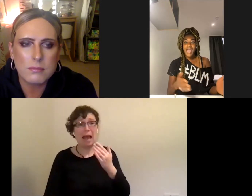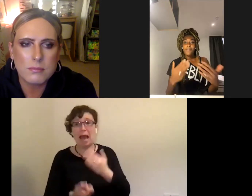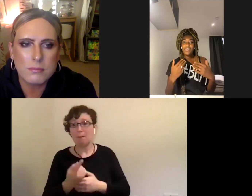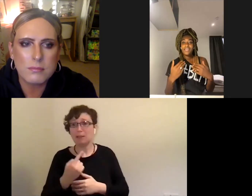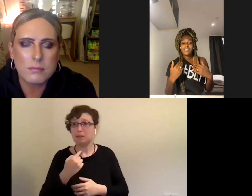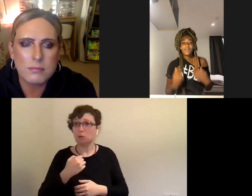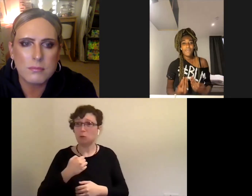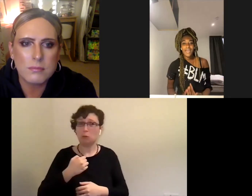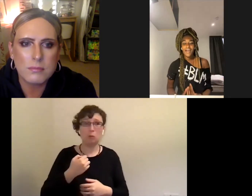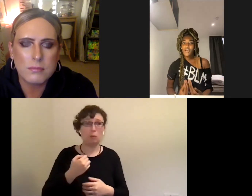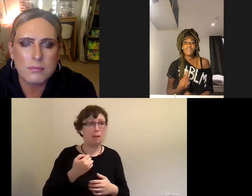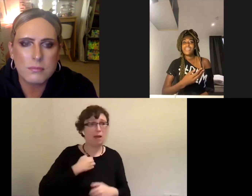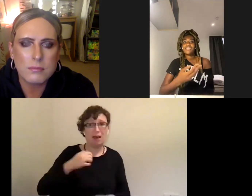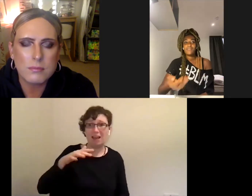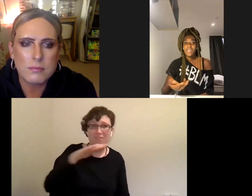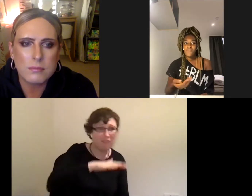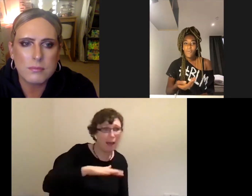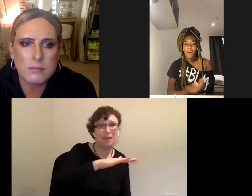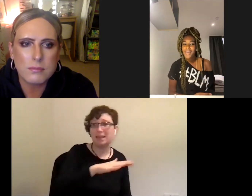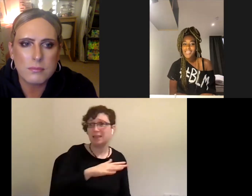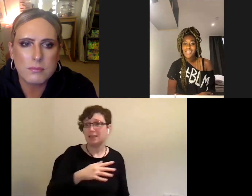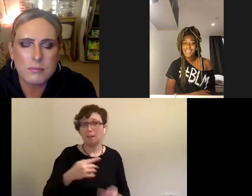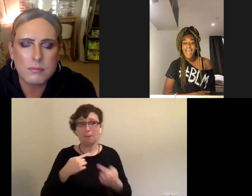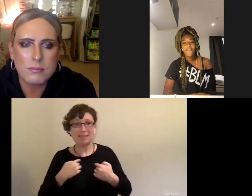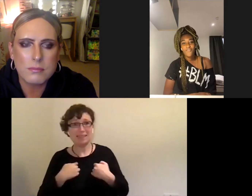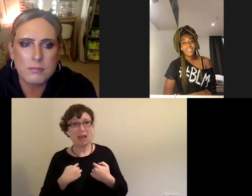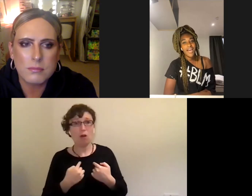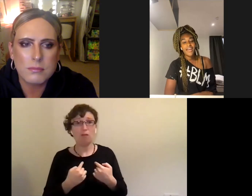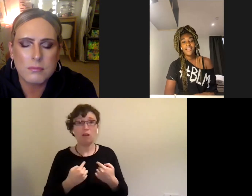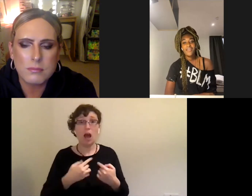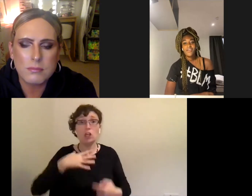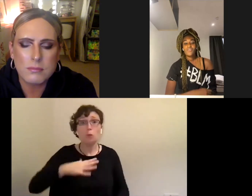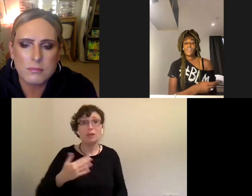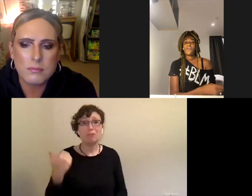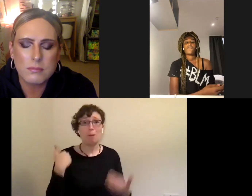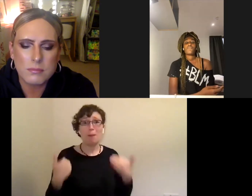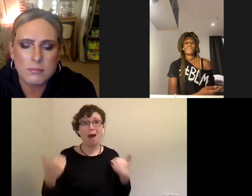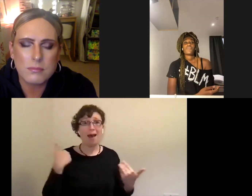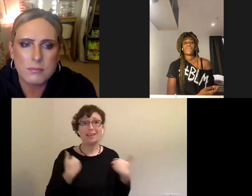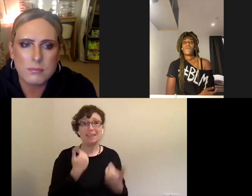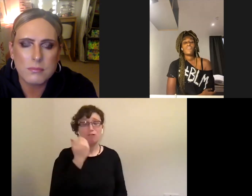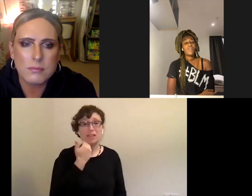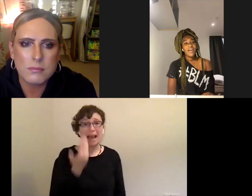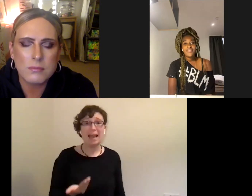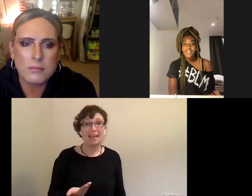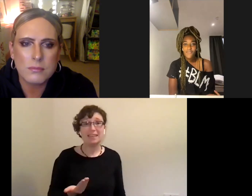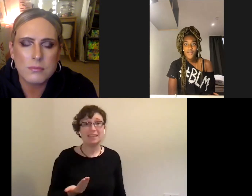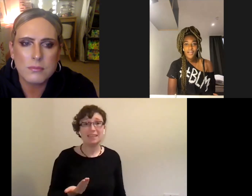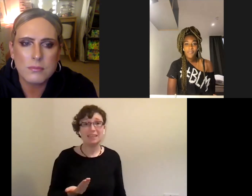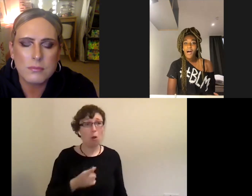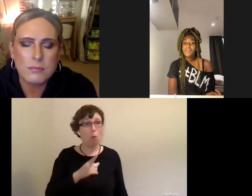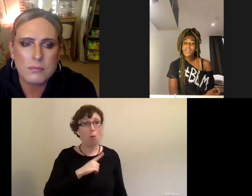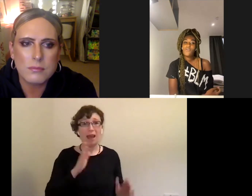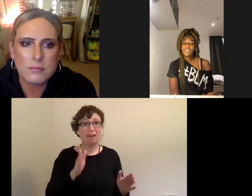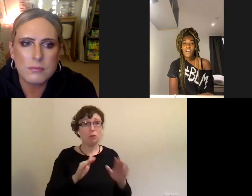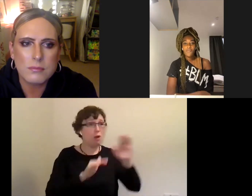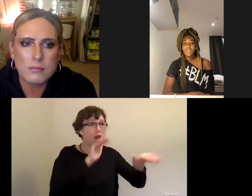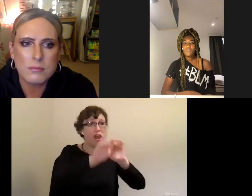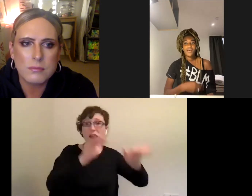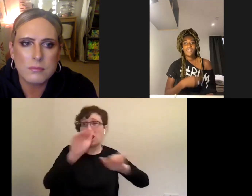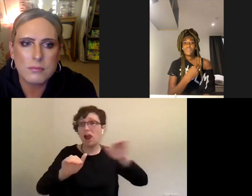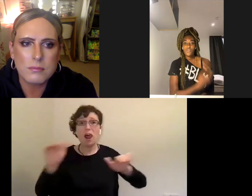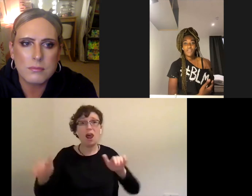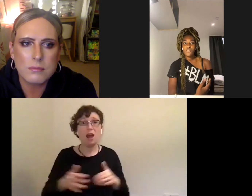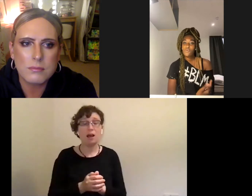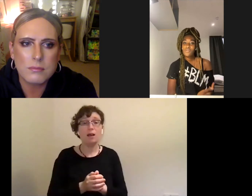It's happening to me. I don't need to be reminded every day. So when you learn something, pass it on to other